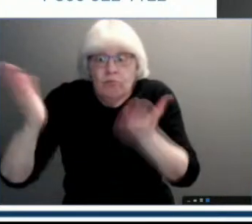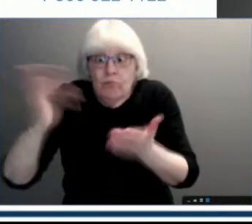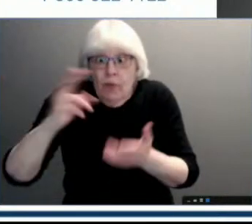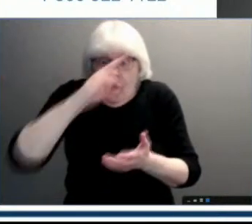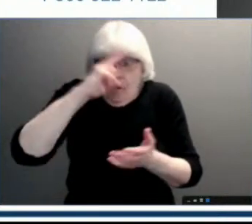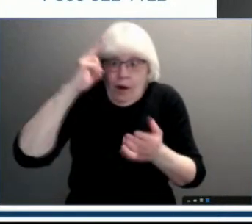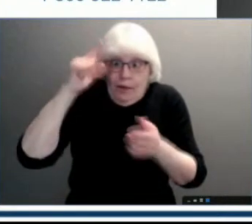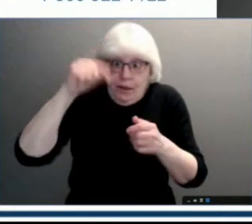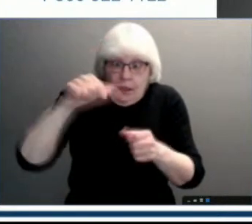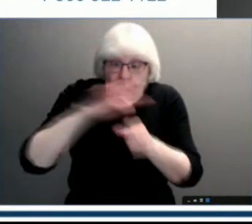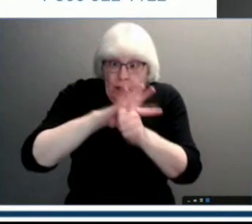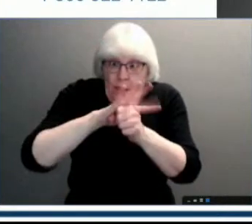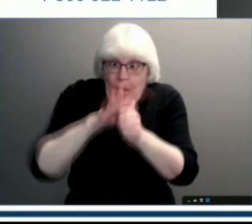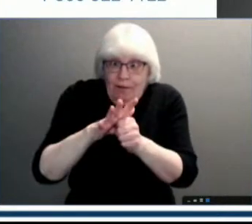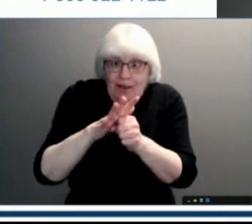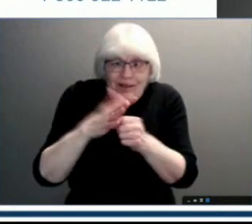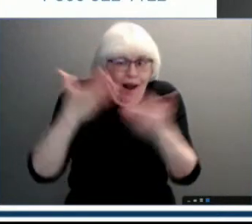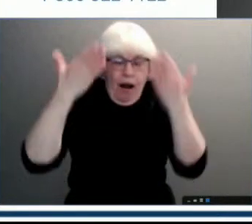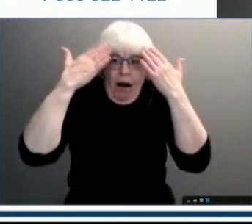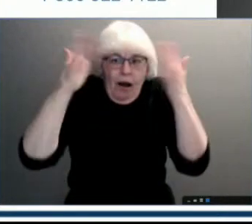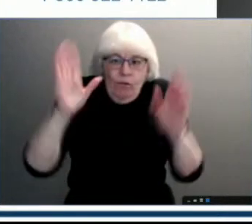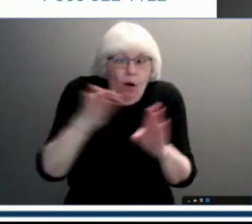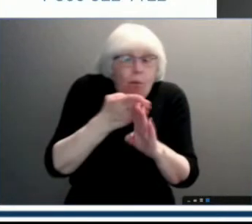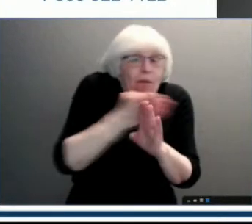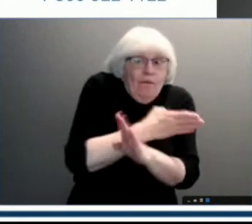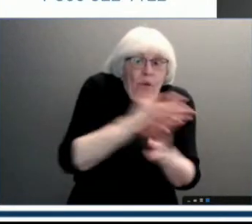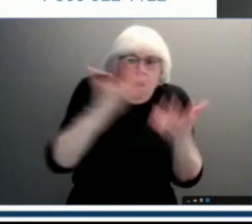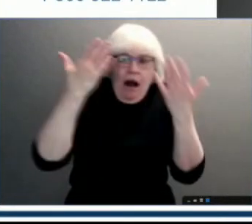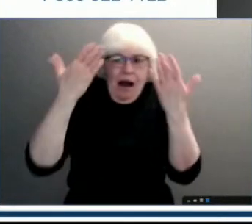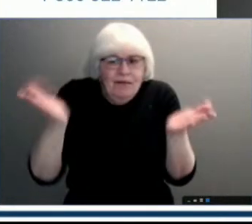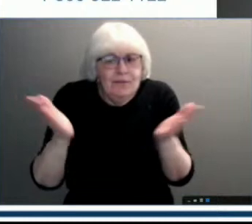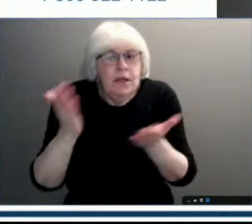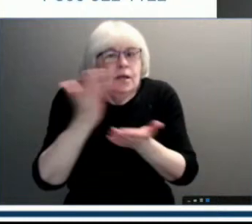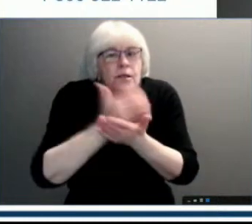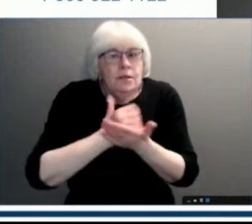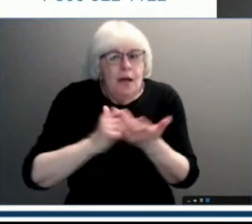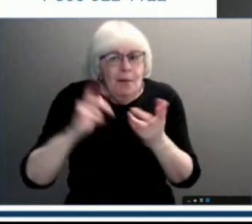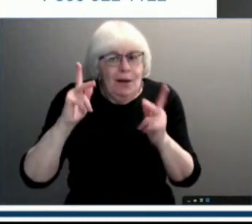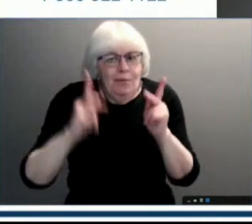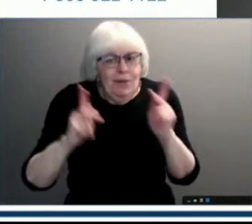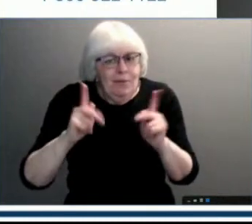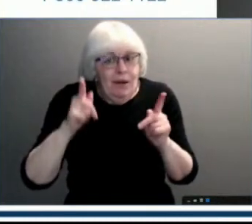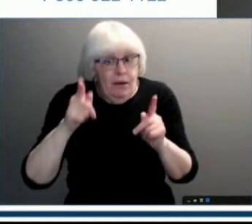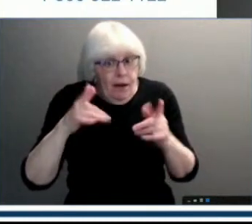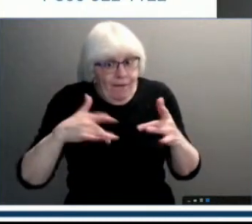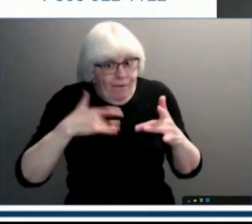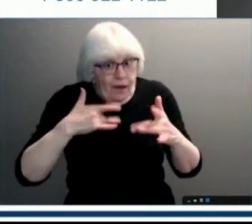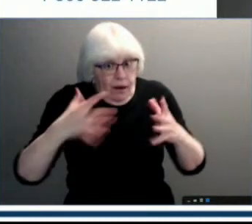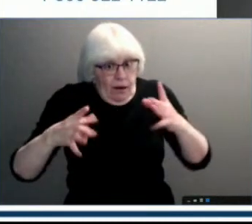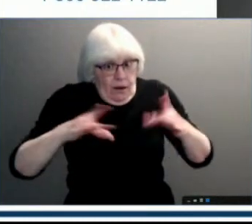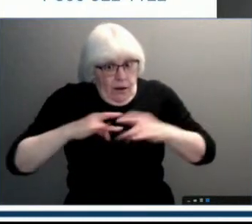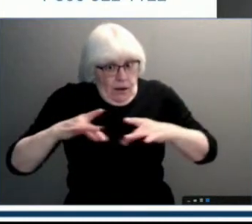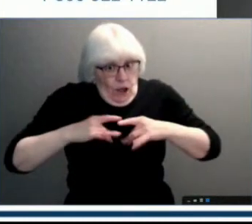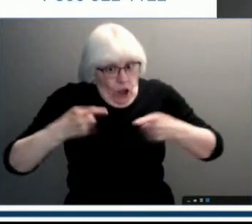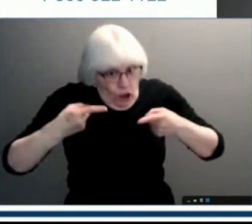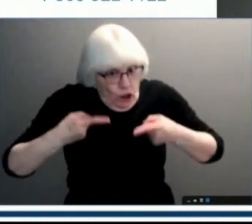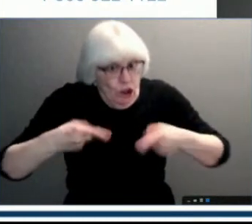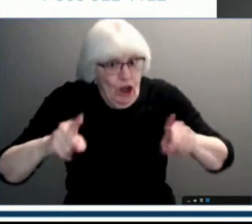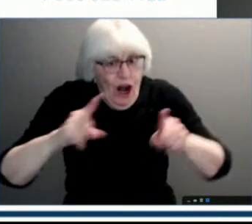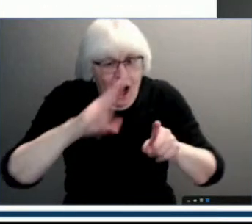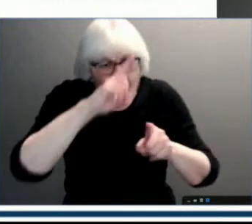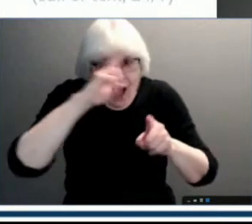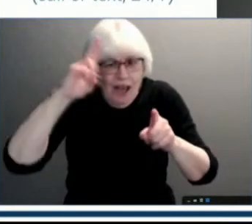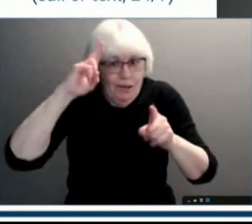some people who are also, because of now being exposed in hospital. And again, those are numbers that change. We look at those